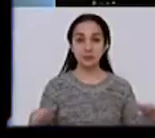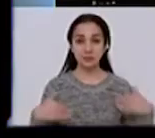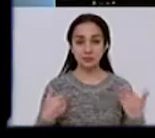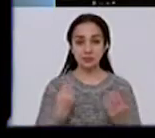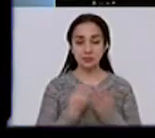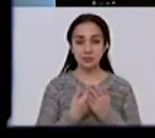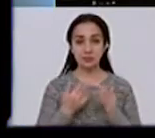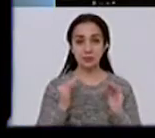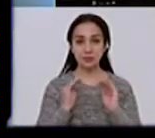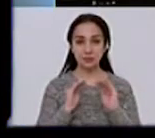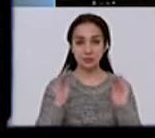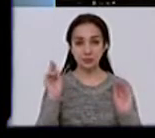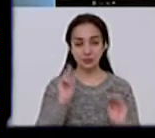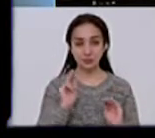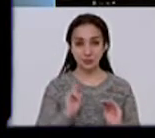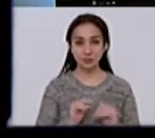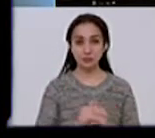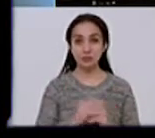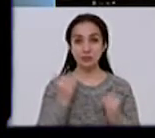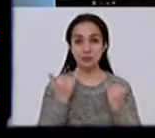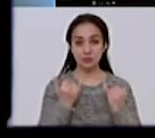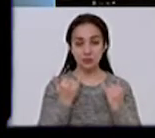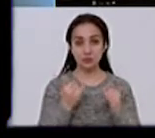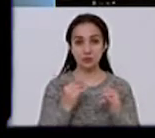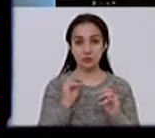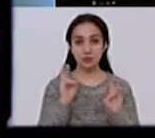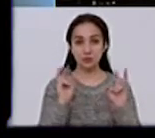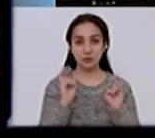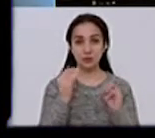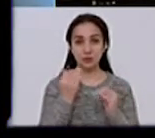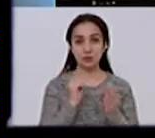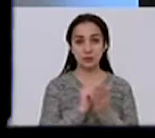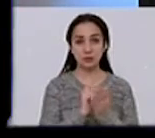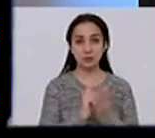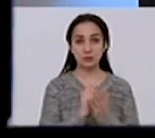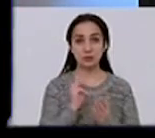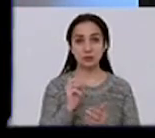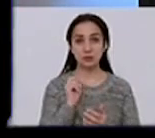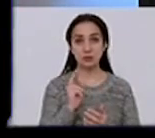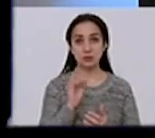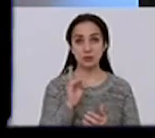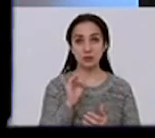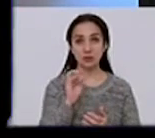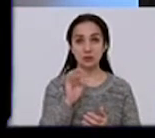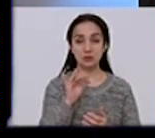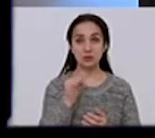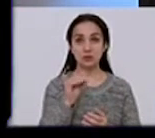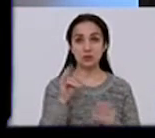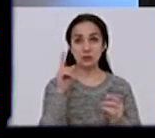Assalomu alaykum aziz o'quvchilar. Bugungi darsimiz mavzusi taqribiy integrallash.